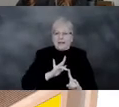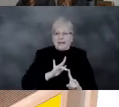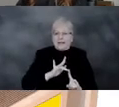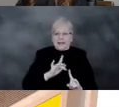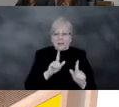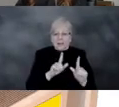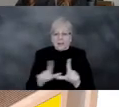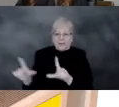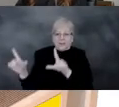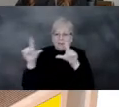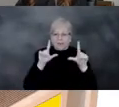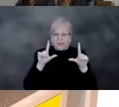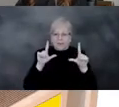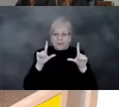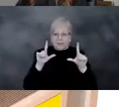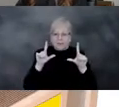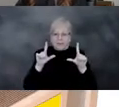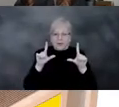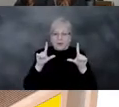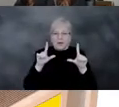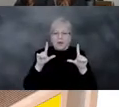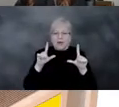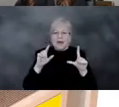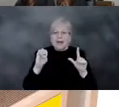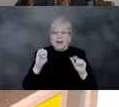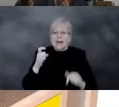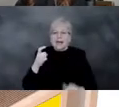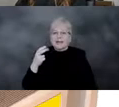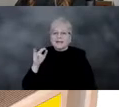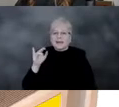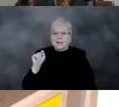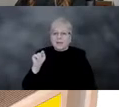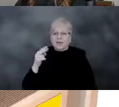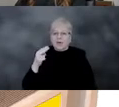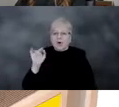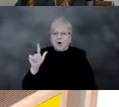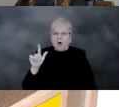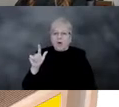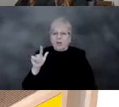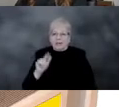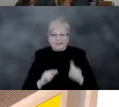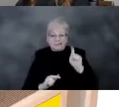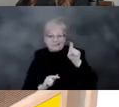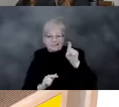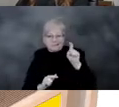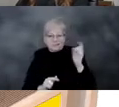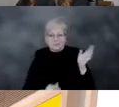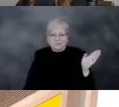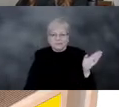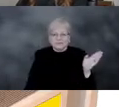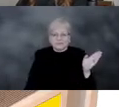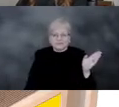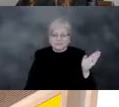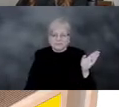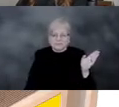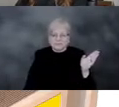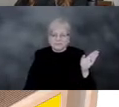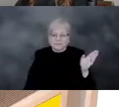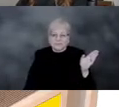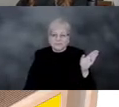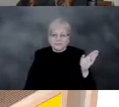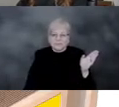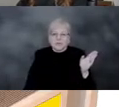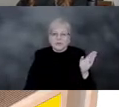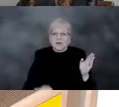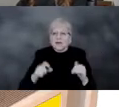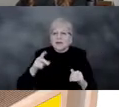pin. The exhibit hall pin is towards the left hand side of the map and when you click on a pin it's going to